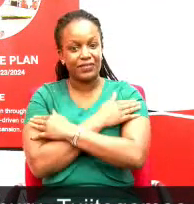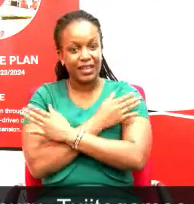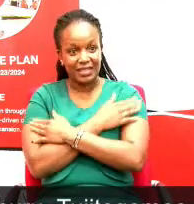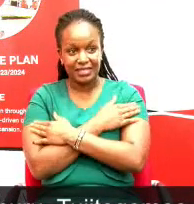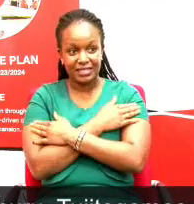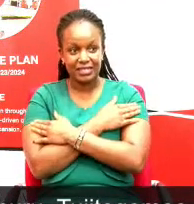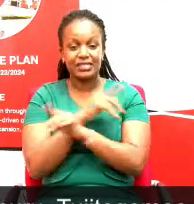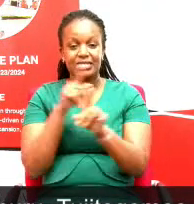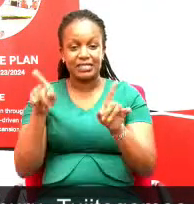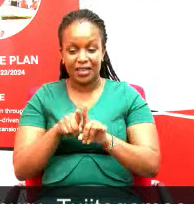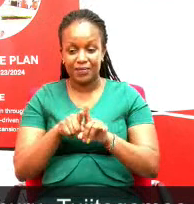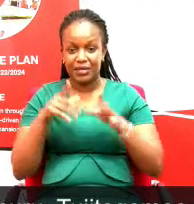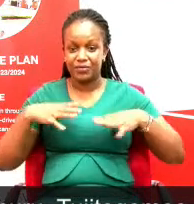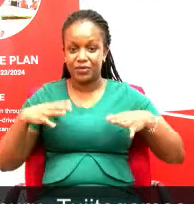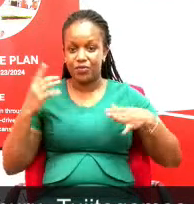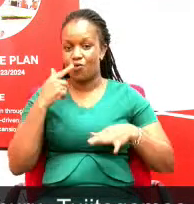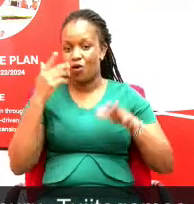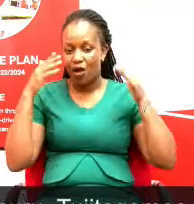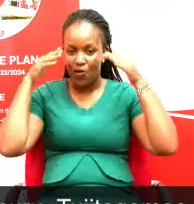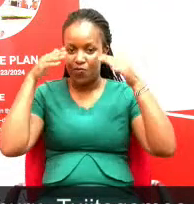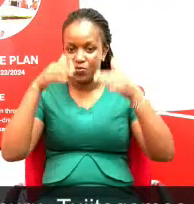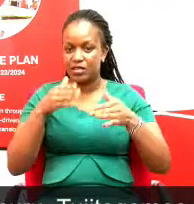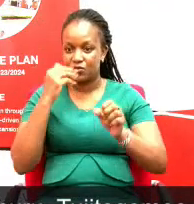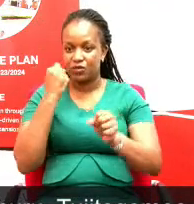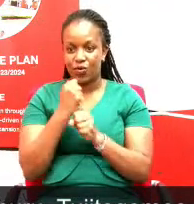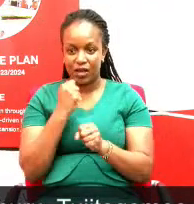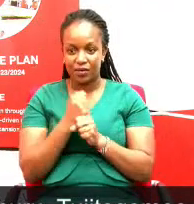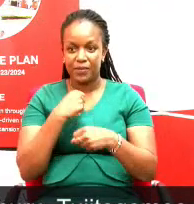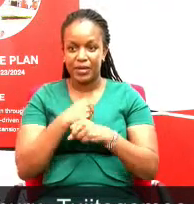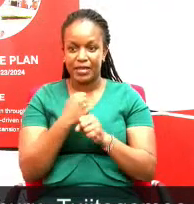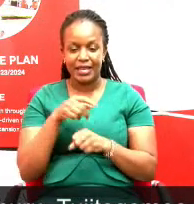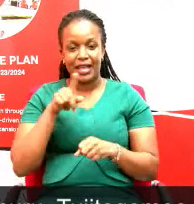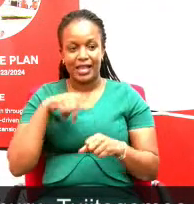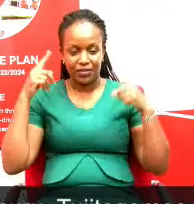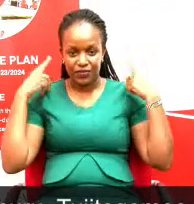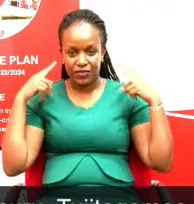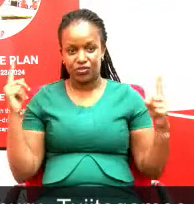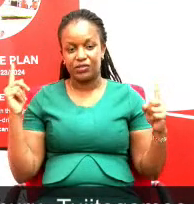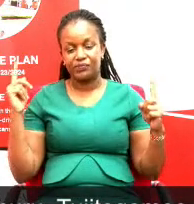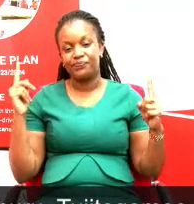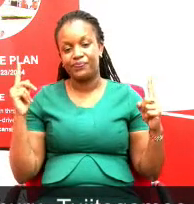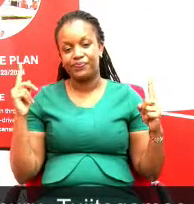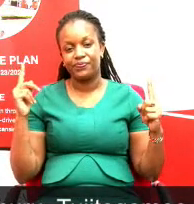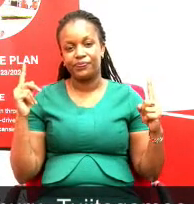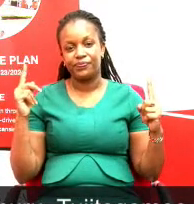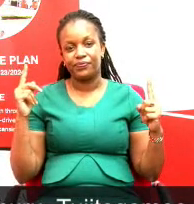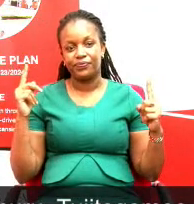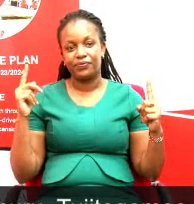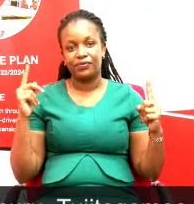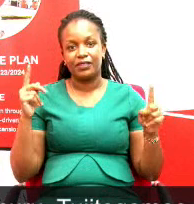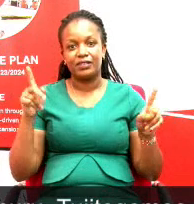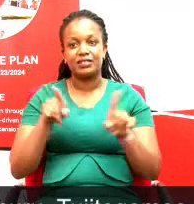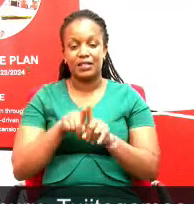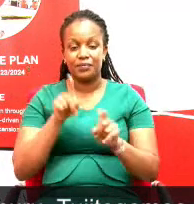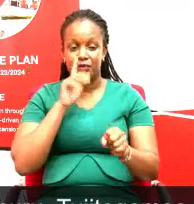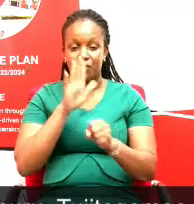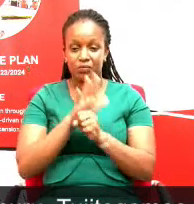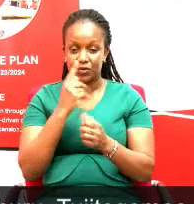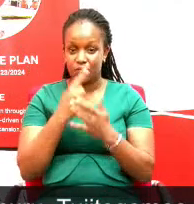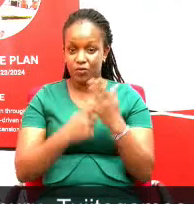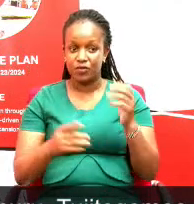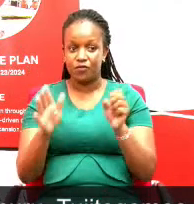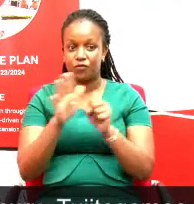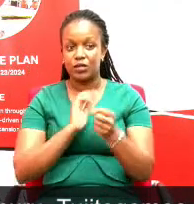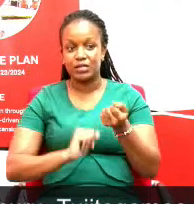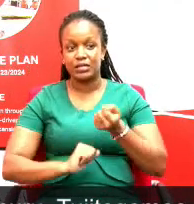are committed to the cause by making me efficient, by making government efficient. And I want to assure you of